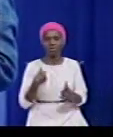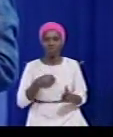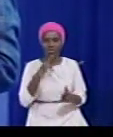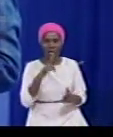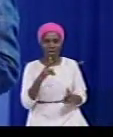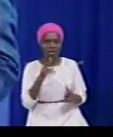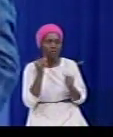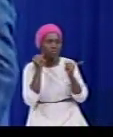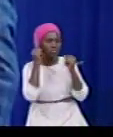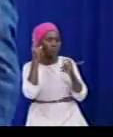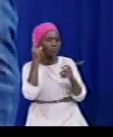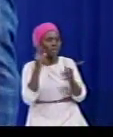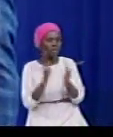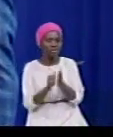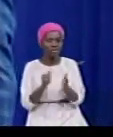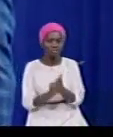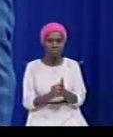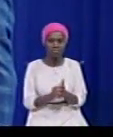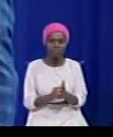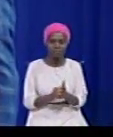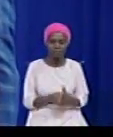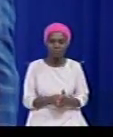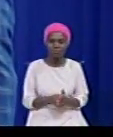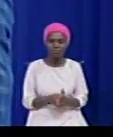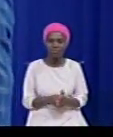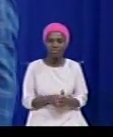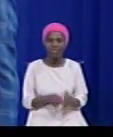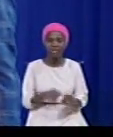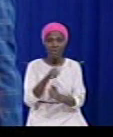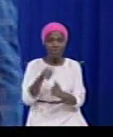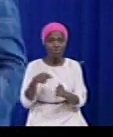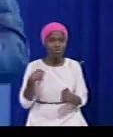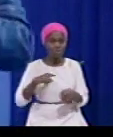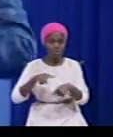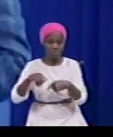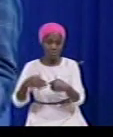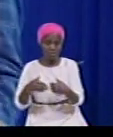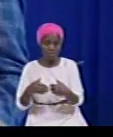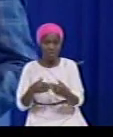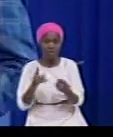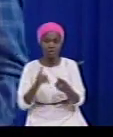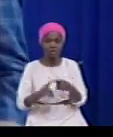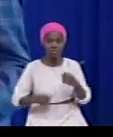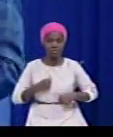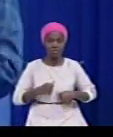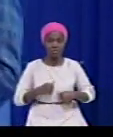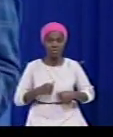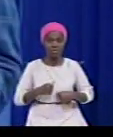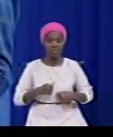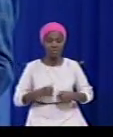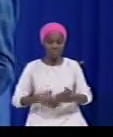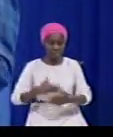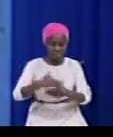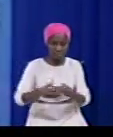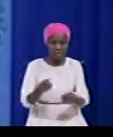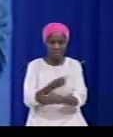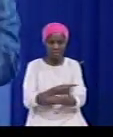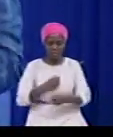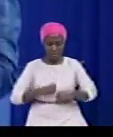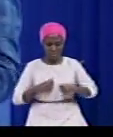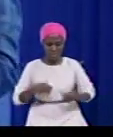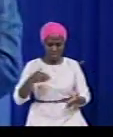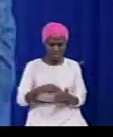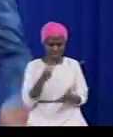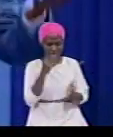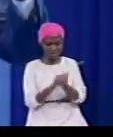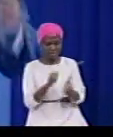roll in the mud. And when we go to bath the following day and we wash, then we see that, you know, some